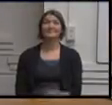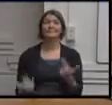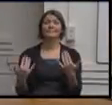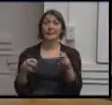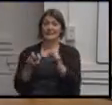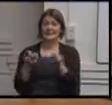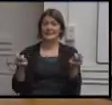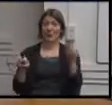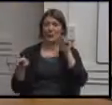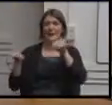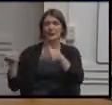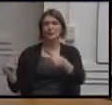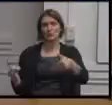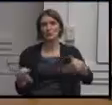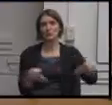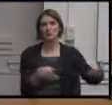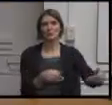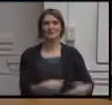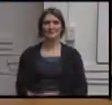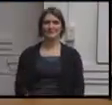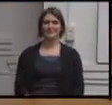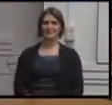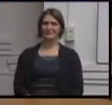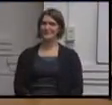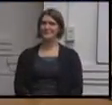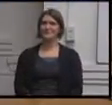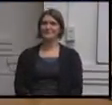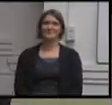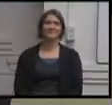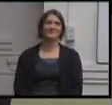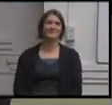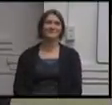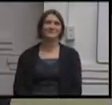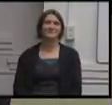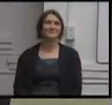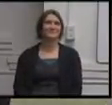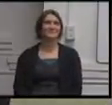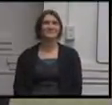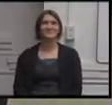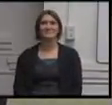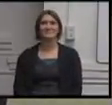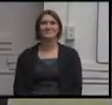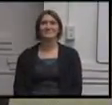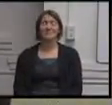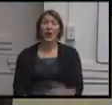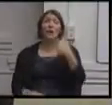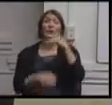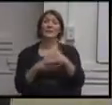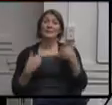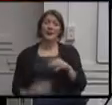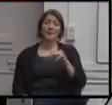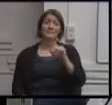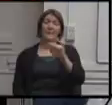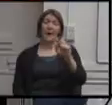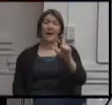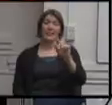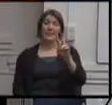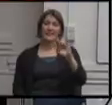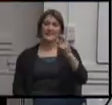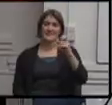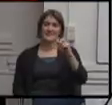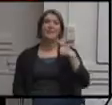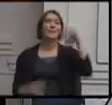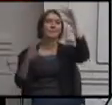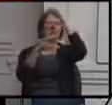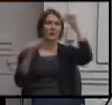I need to get my discipline. I understand. Yeah, don't worry about it. I understand. Good evening, I'm Matt Livingston. I'm the president